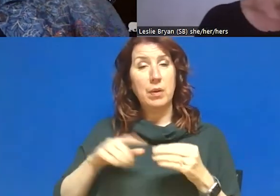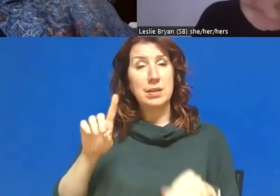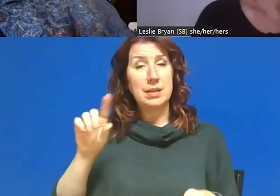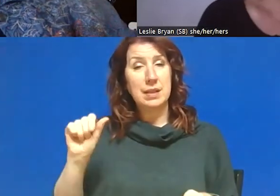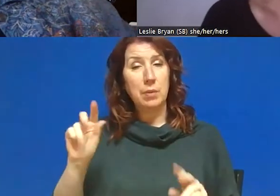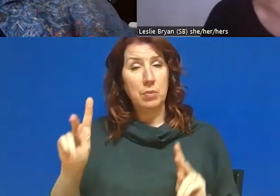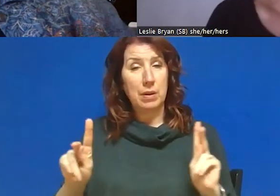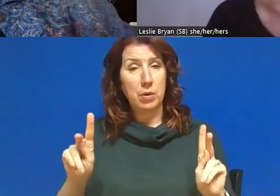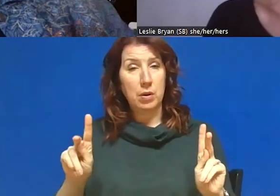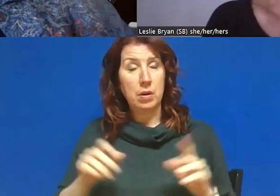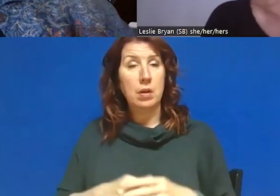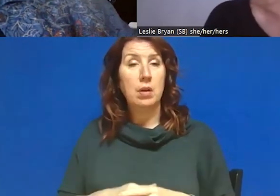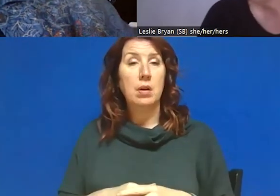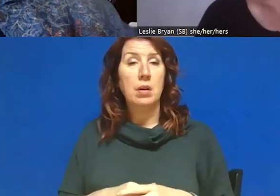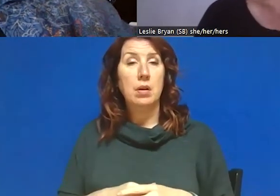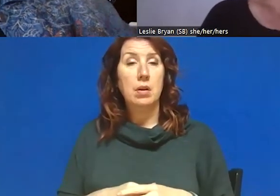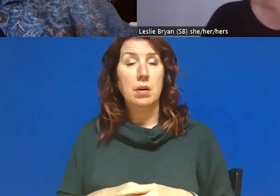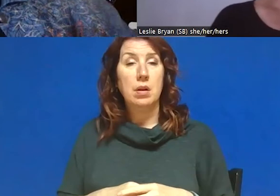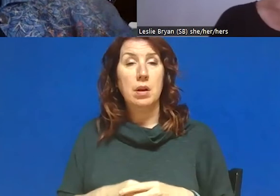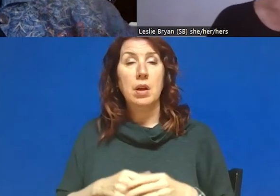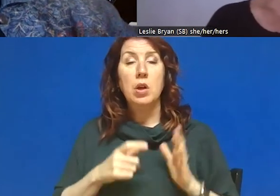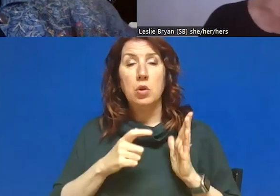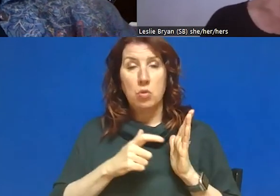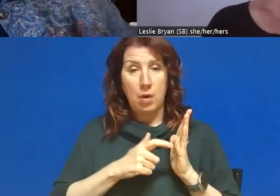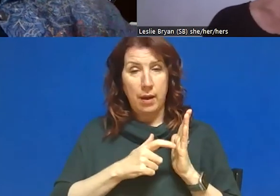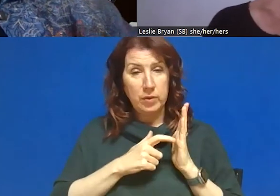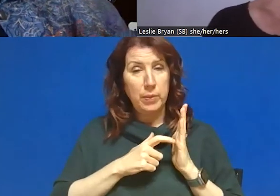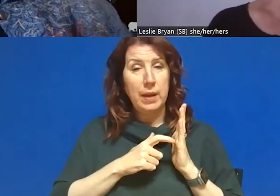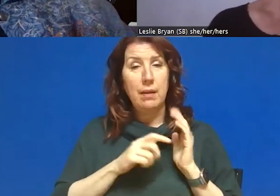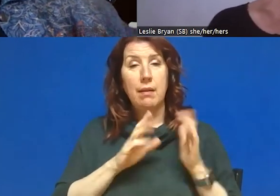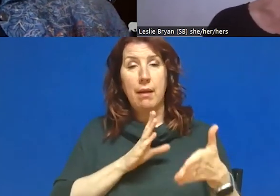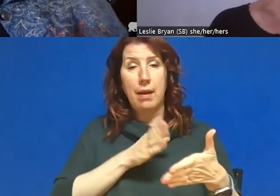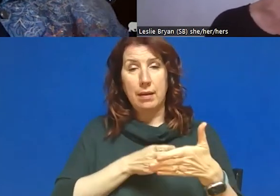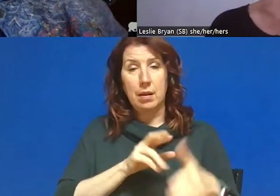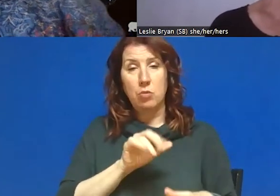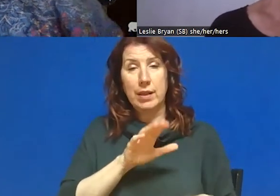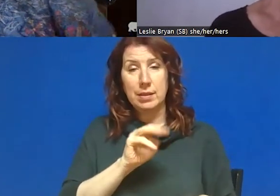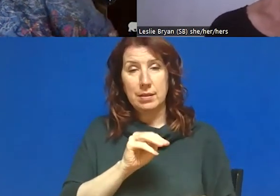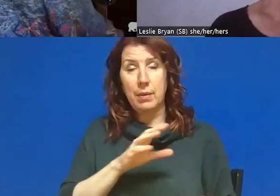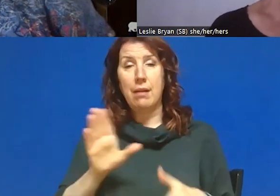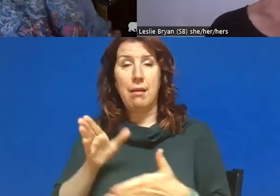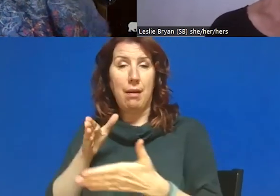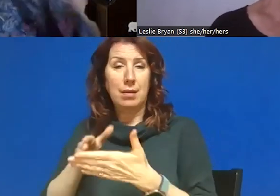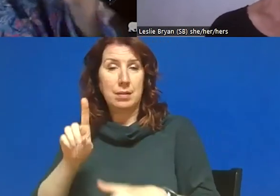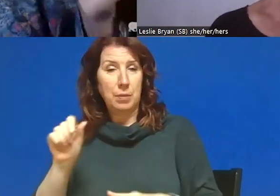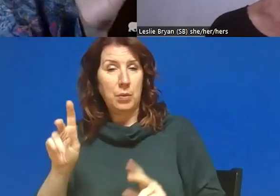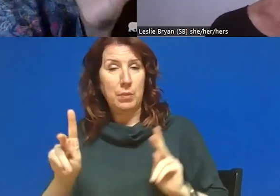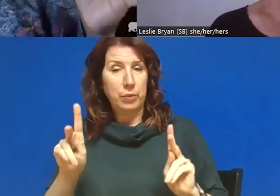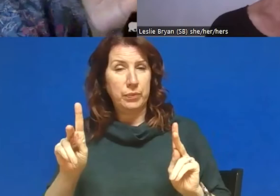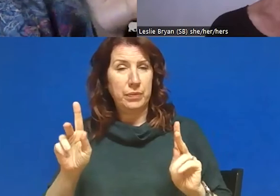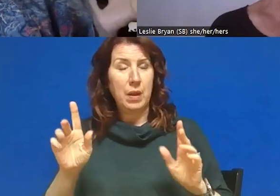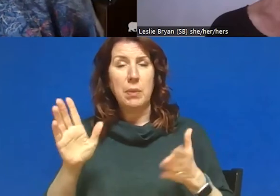be anti-racist without being anti-ableist. And so watching people just dismiss the lives of disabled people and not